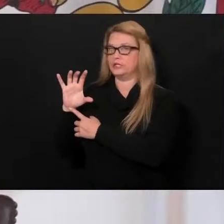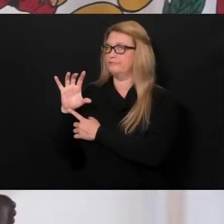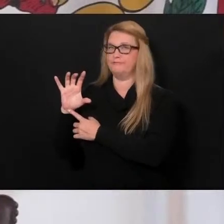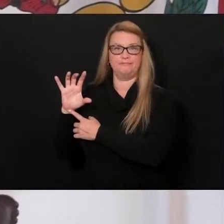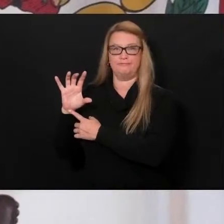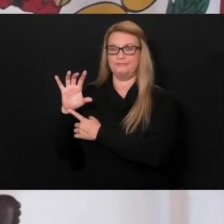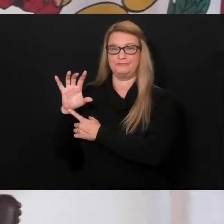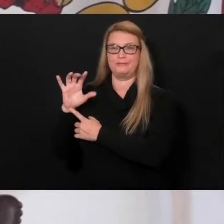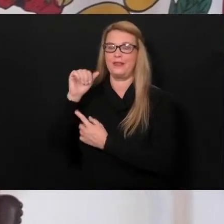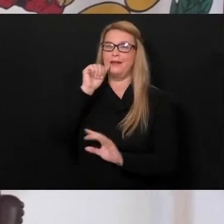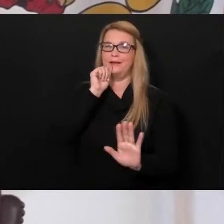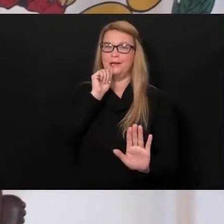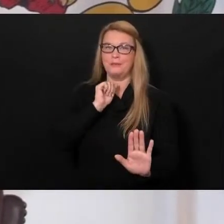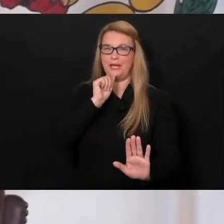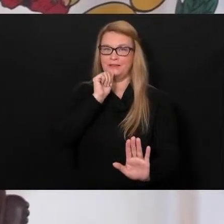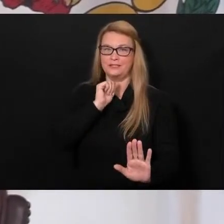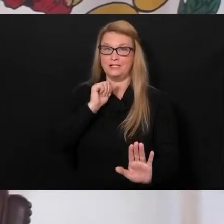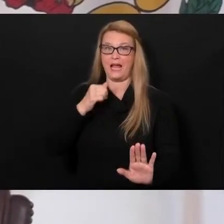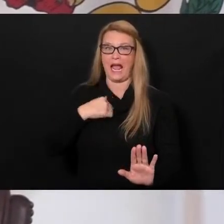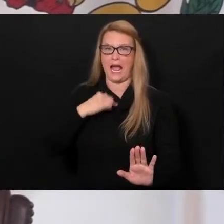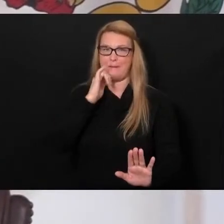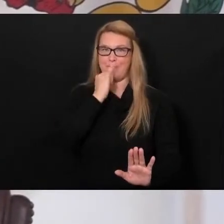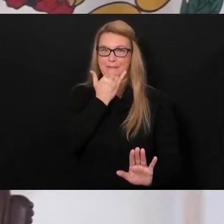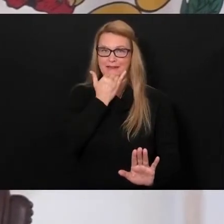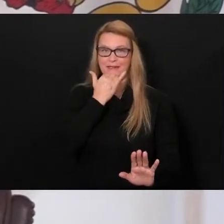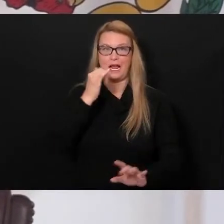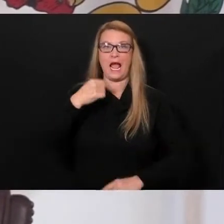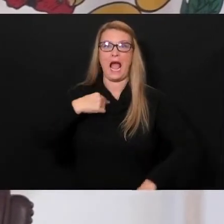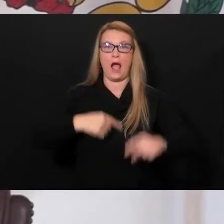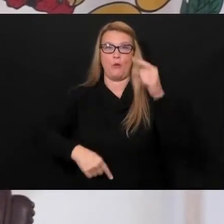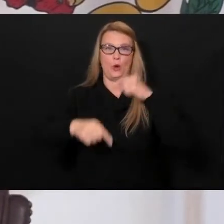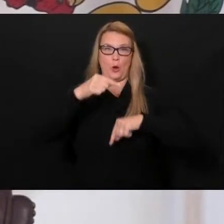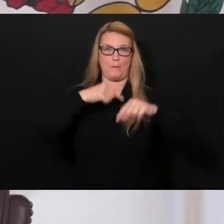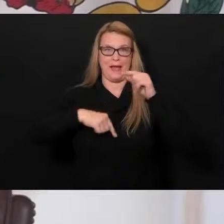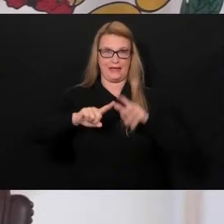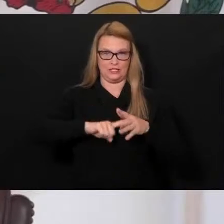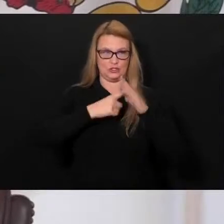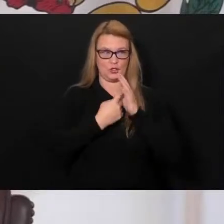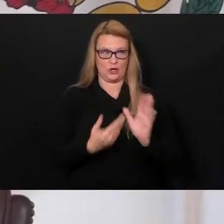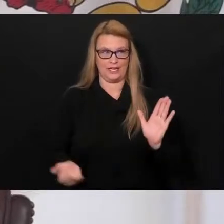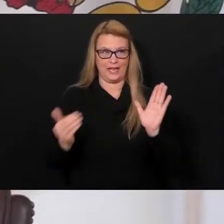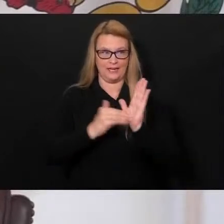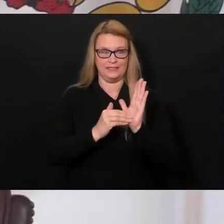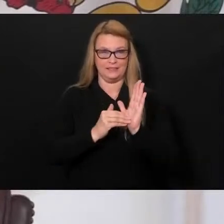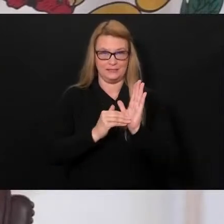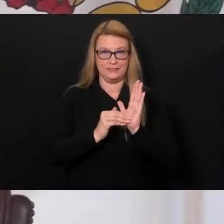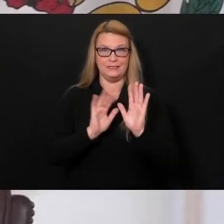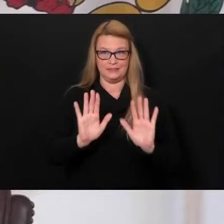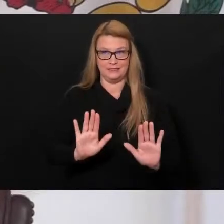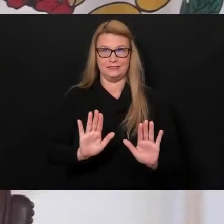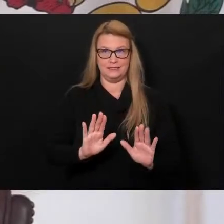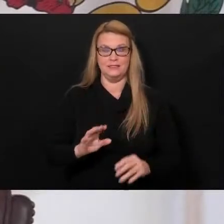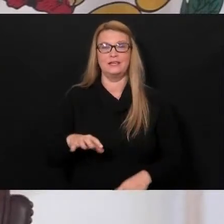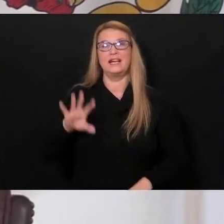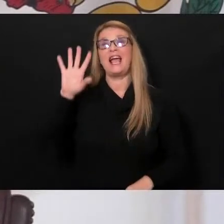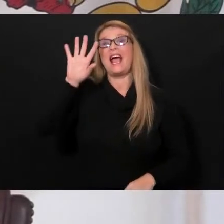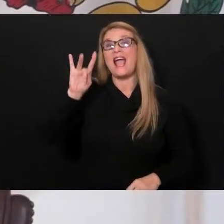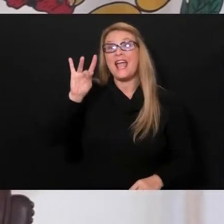And just bear with me. If I've done that, I'm going all the way back to the top, and I'm going to start all over. Our